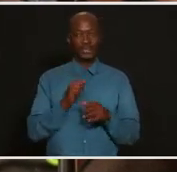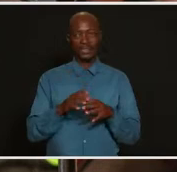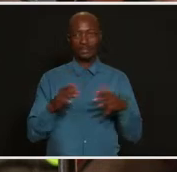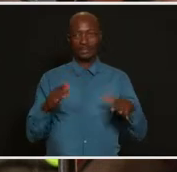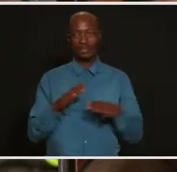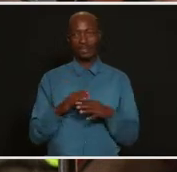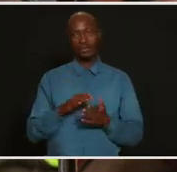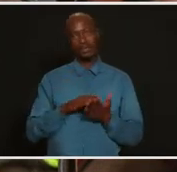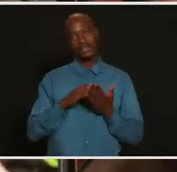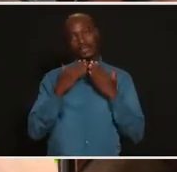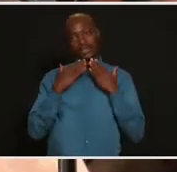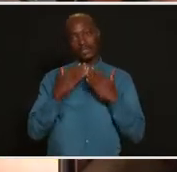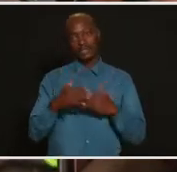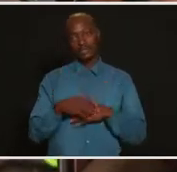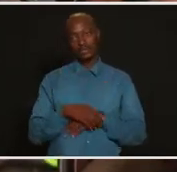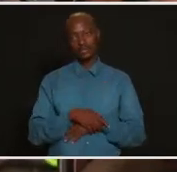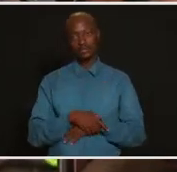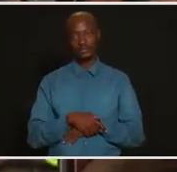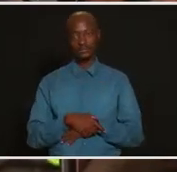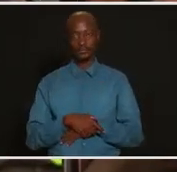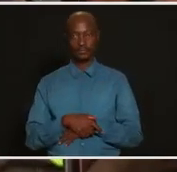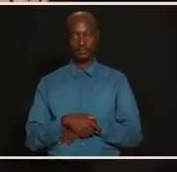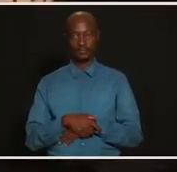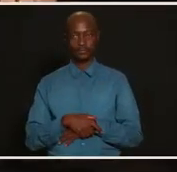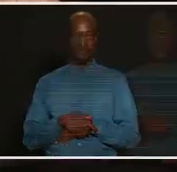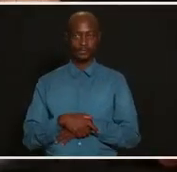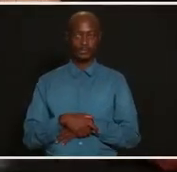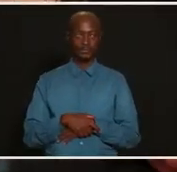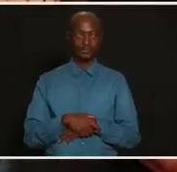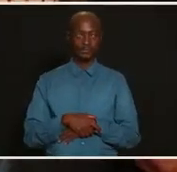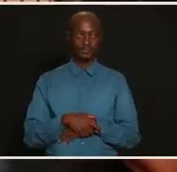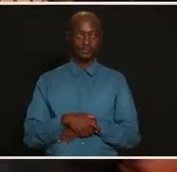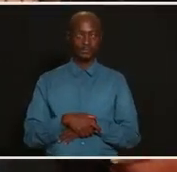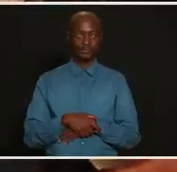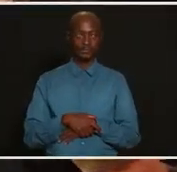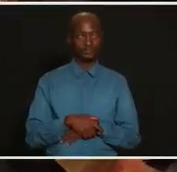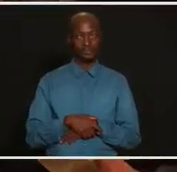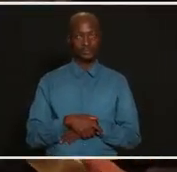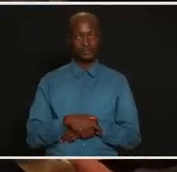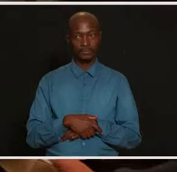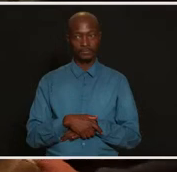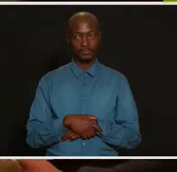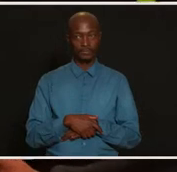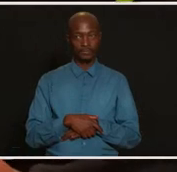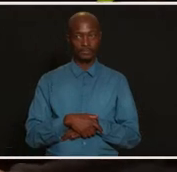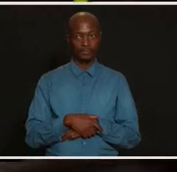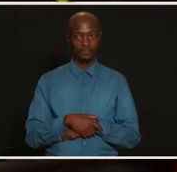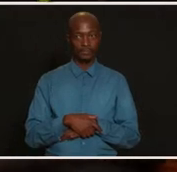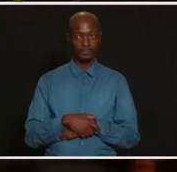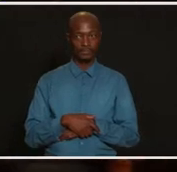I submit thank you um emanir